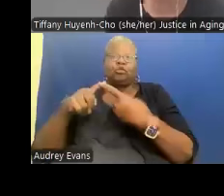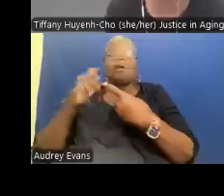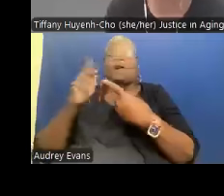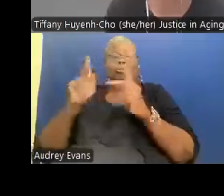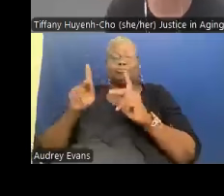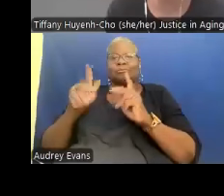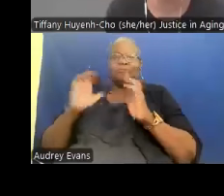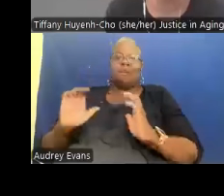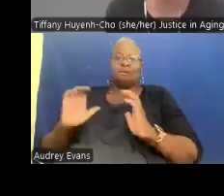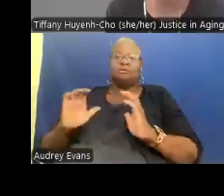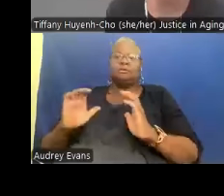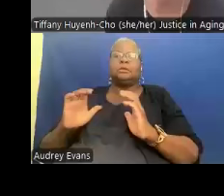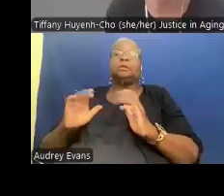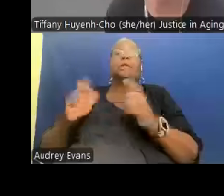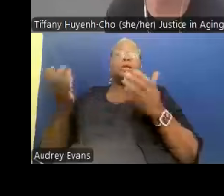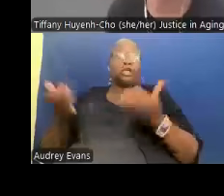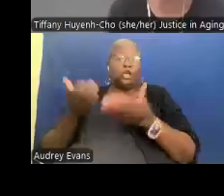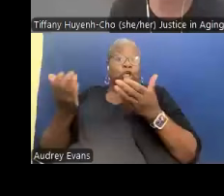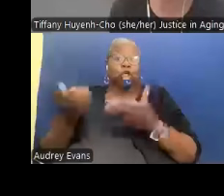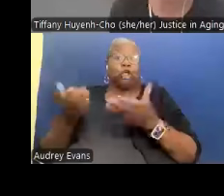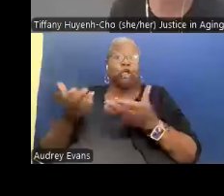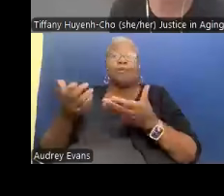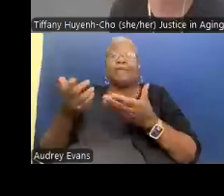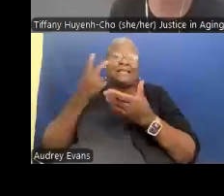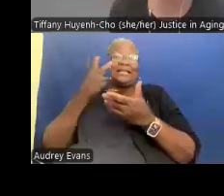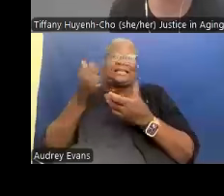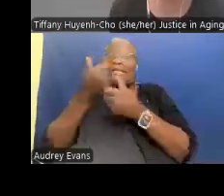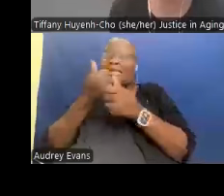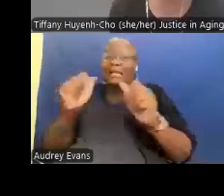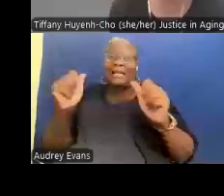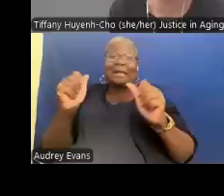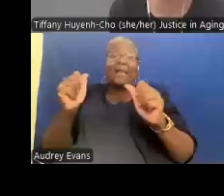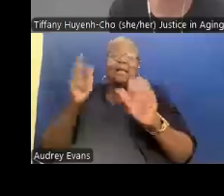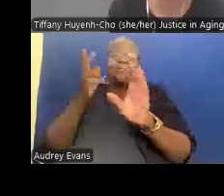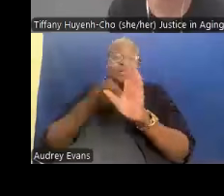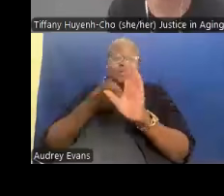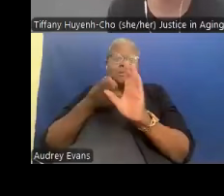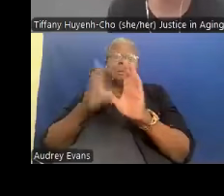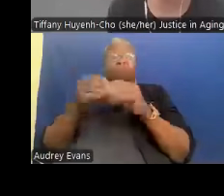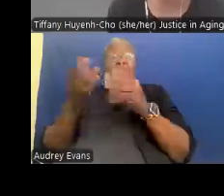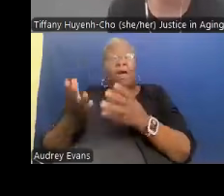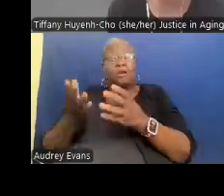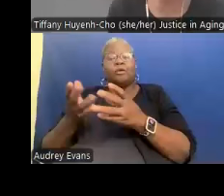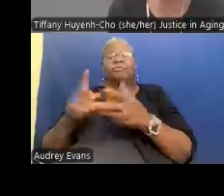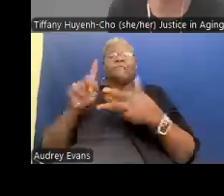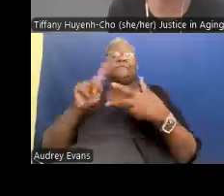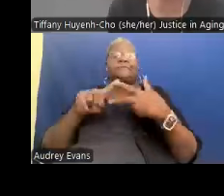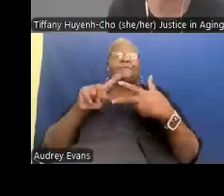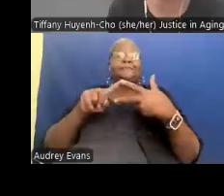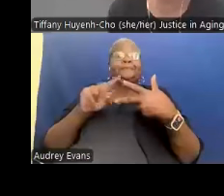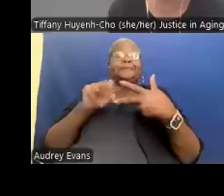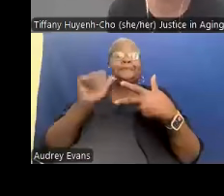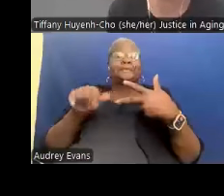enrollee. Here, Medicaid enrollees can see any participating provider. Another delivery system